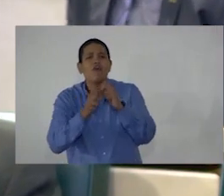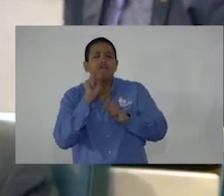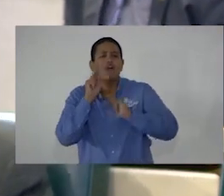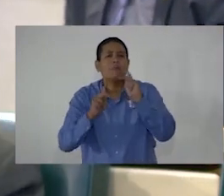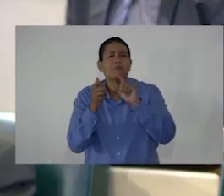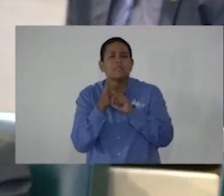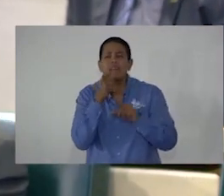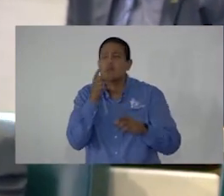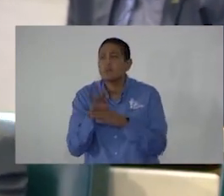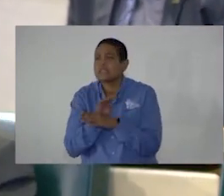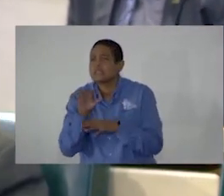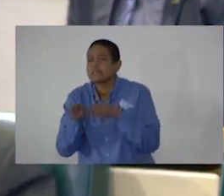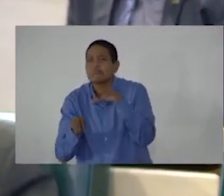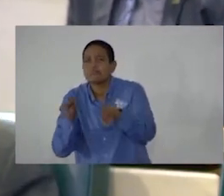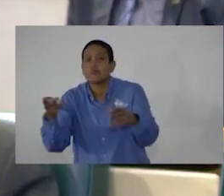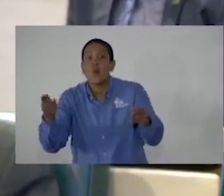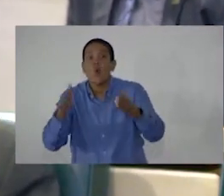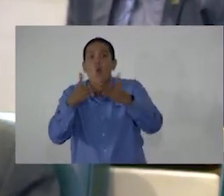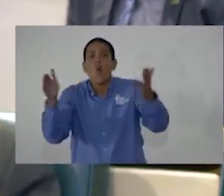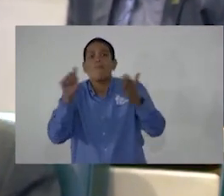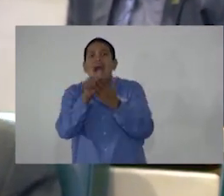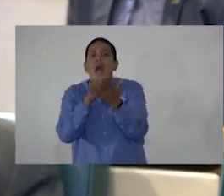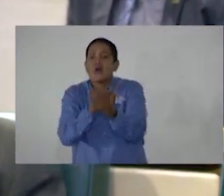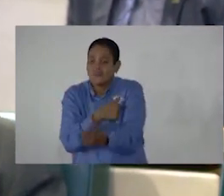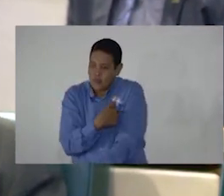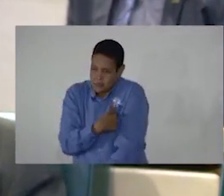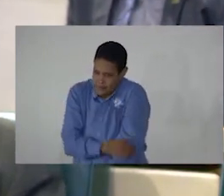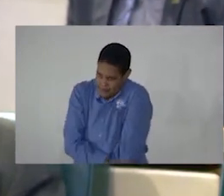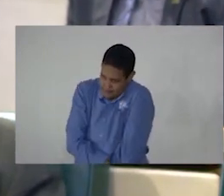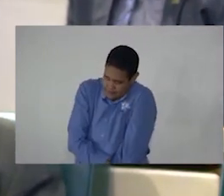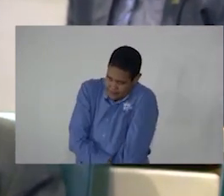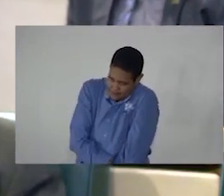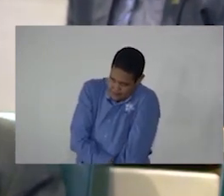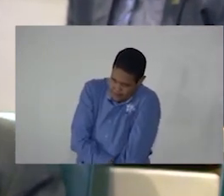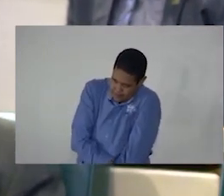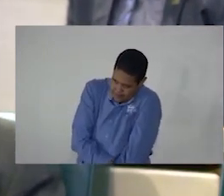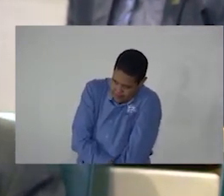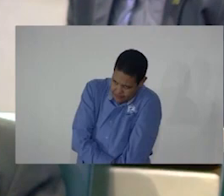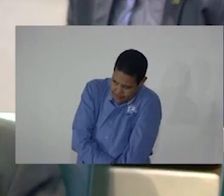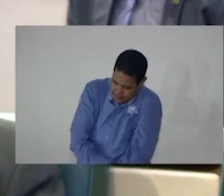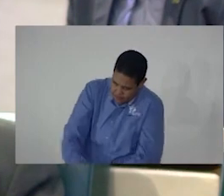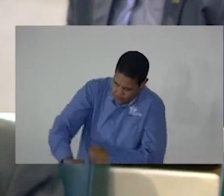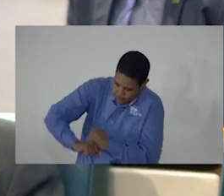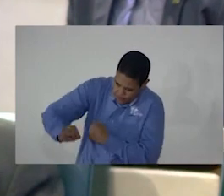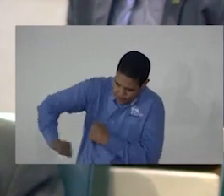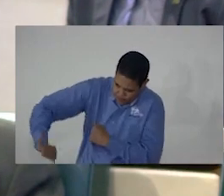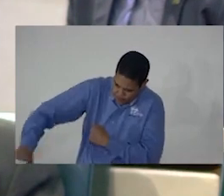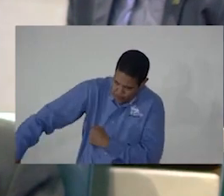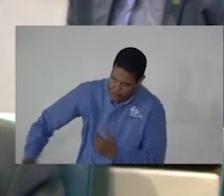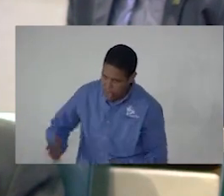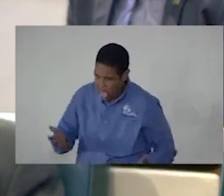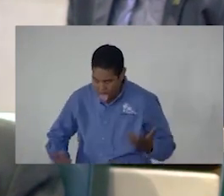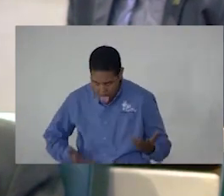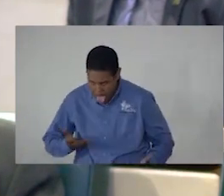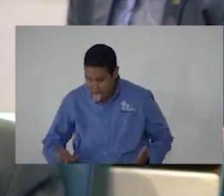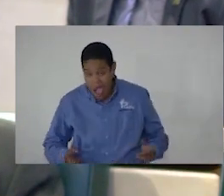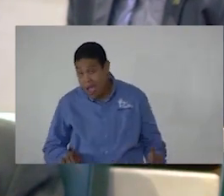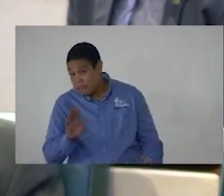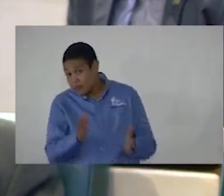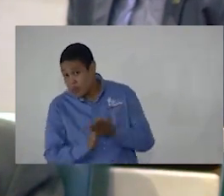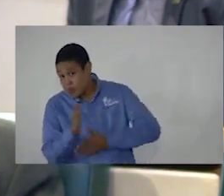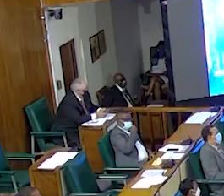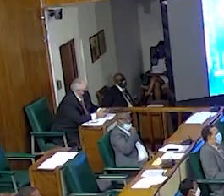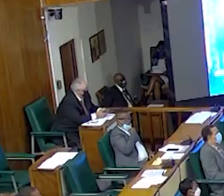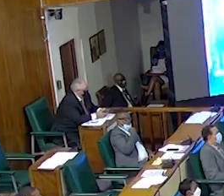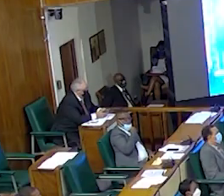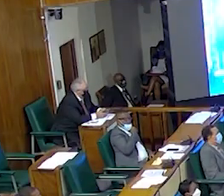who are doing business or opening accounts with commercial entities like banks. Through the National Identification